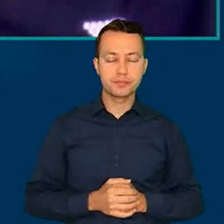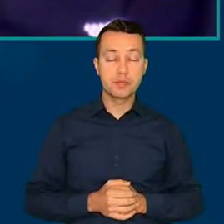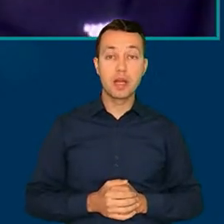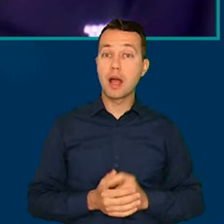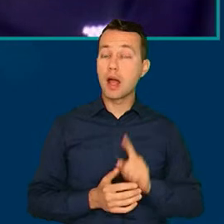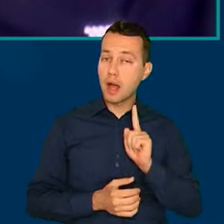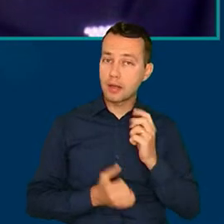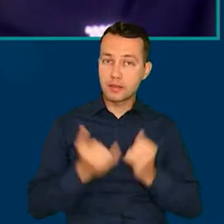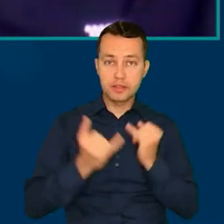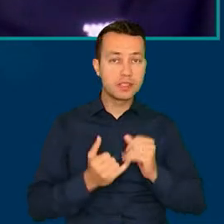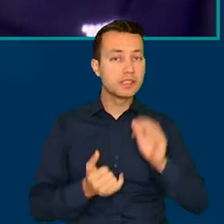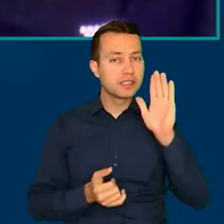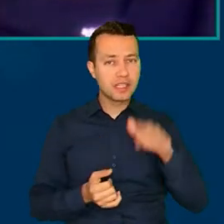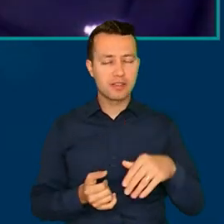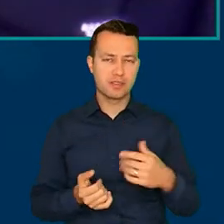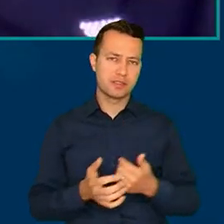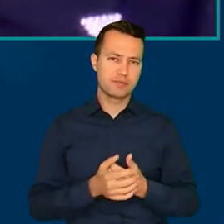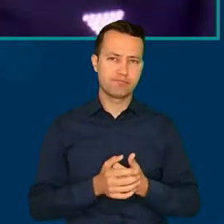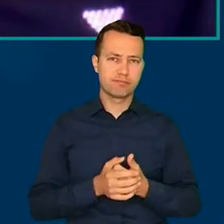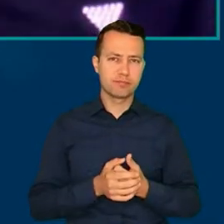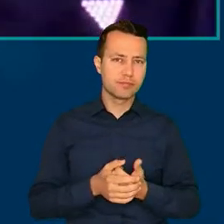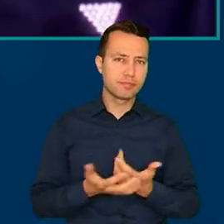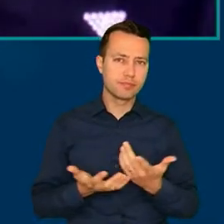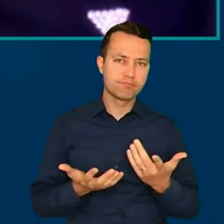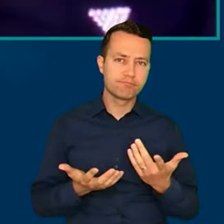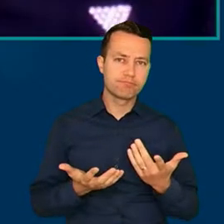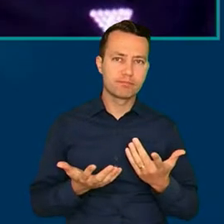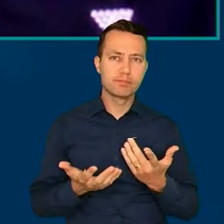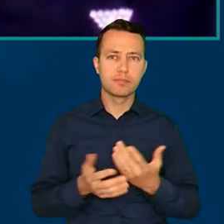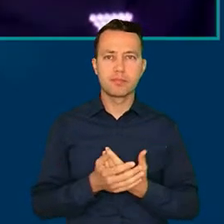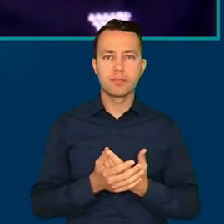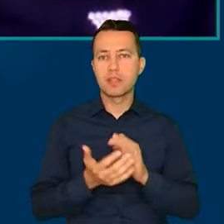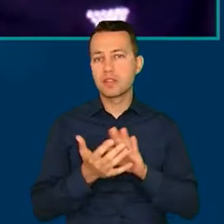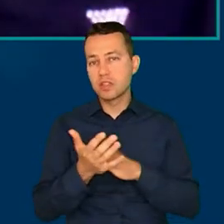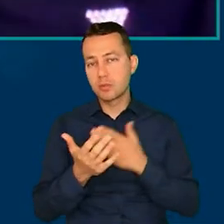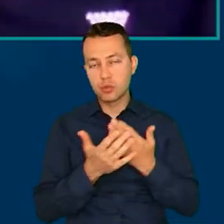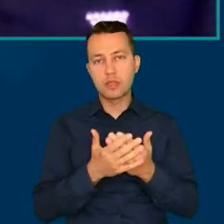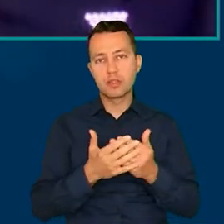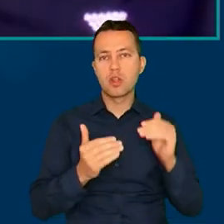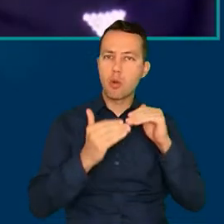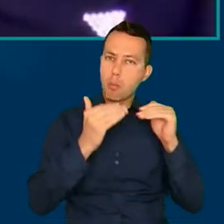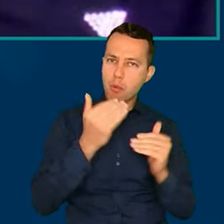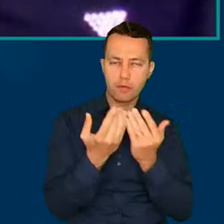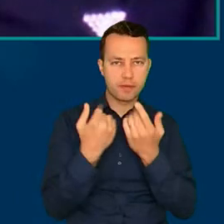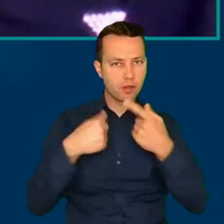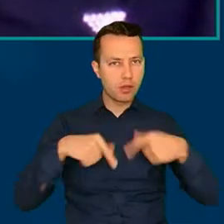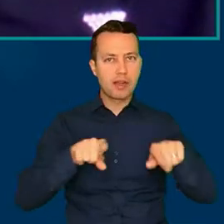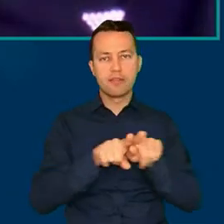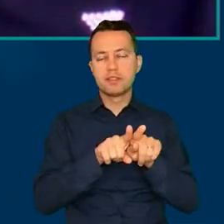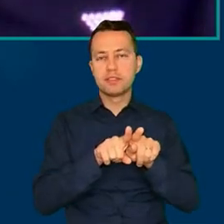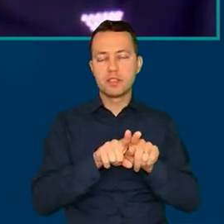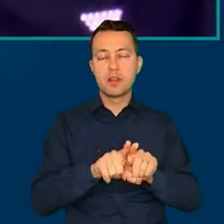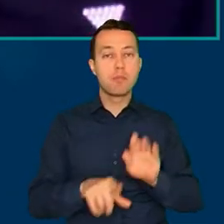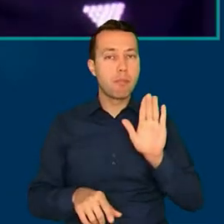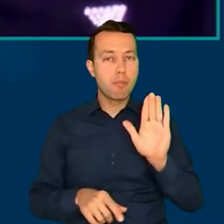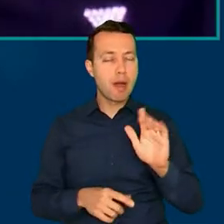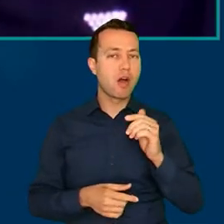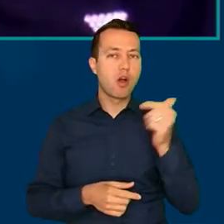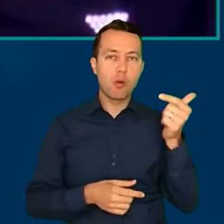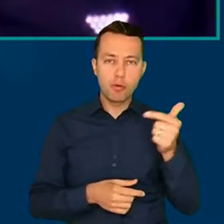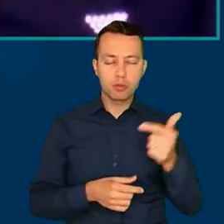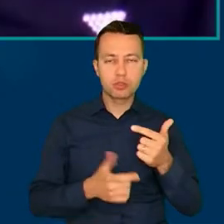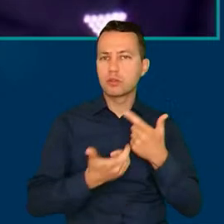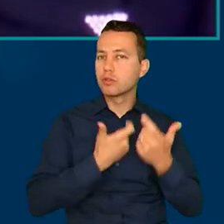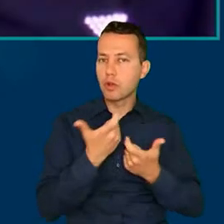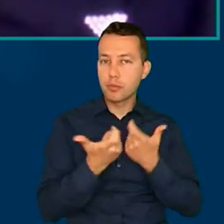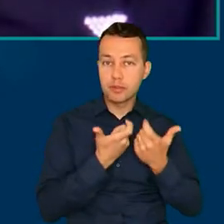of the enterprise, on the clients. But for instance, if we are simply very small client for